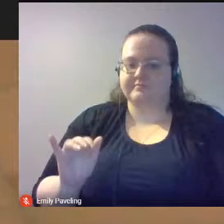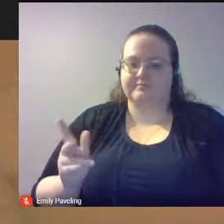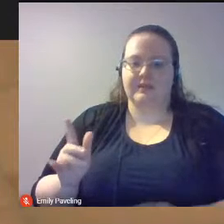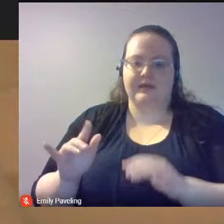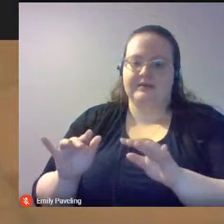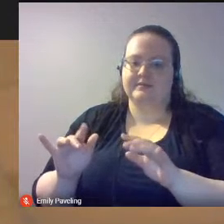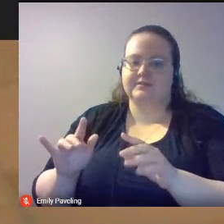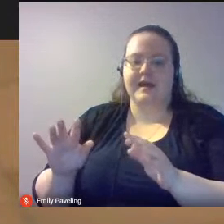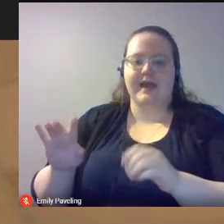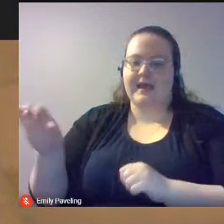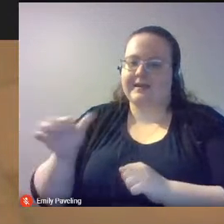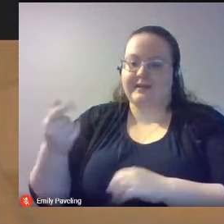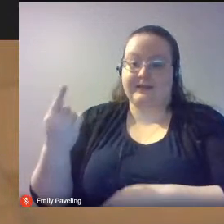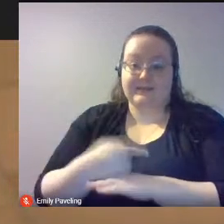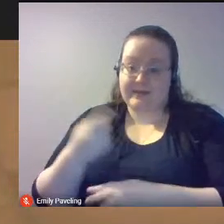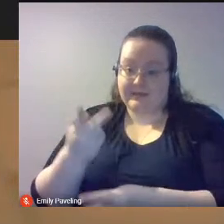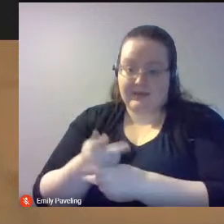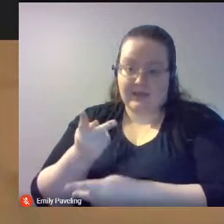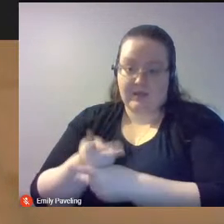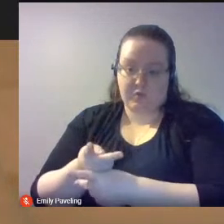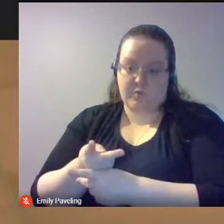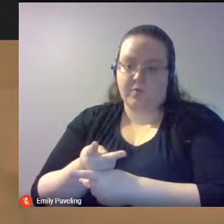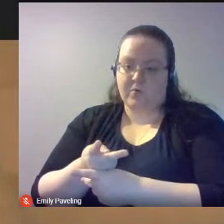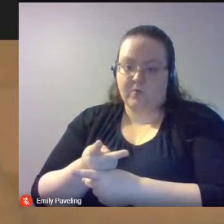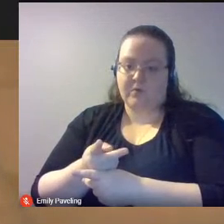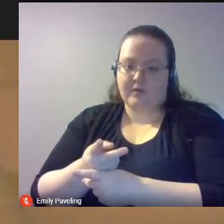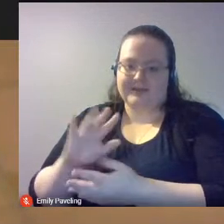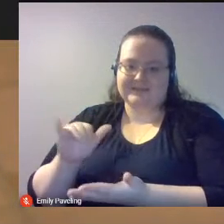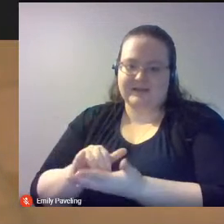recommendations, which is also available online.